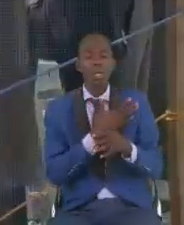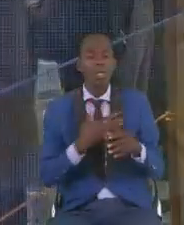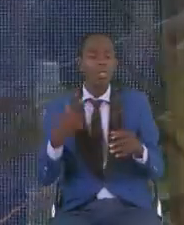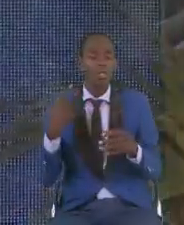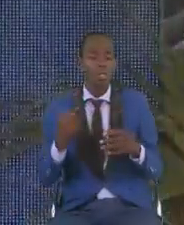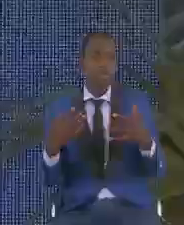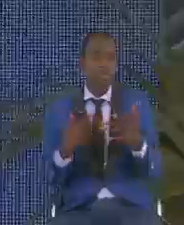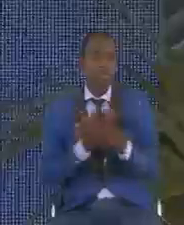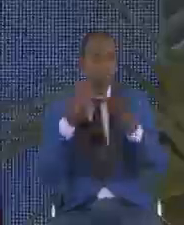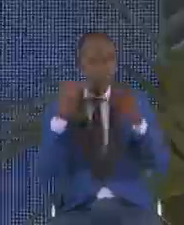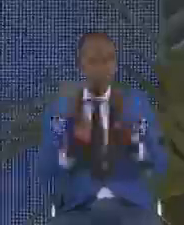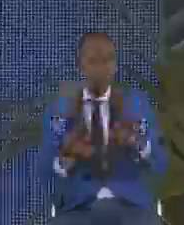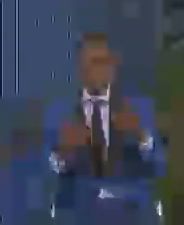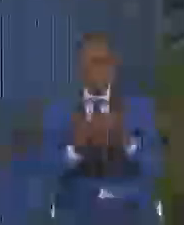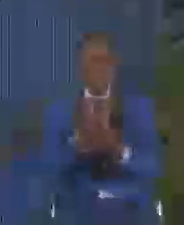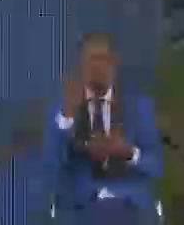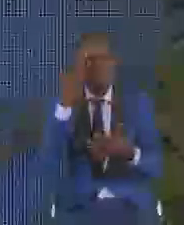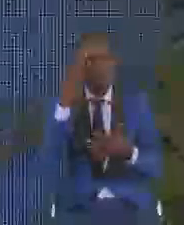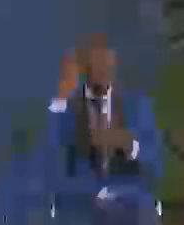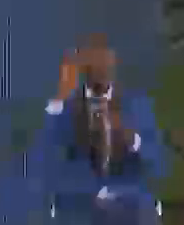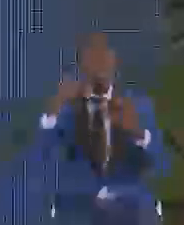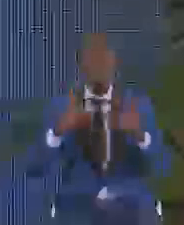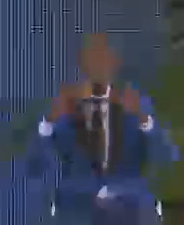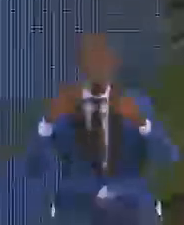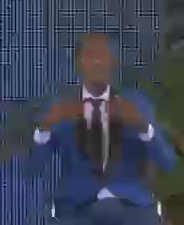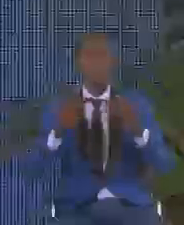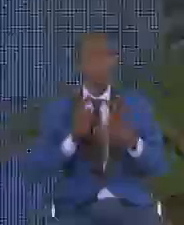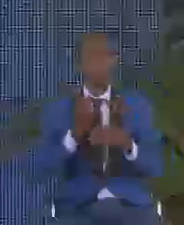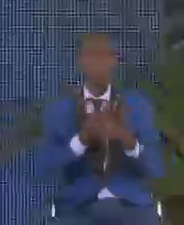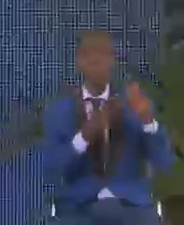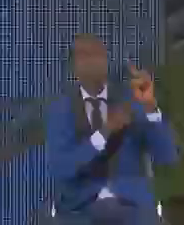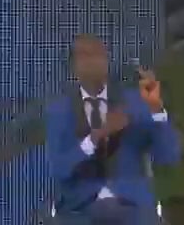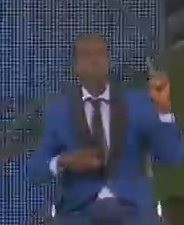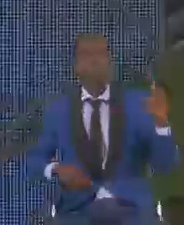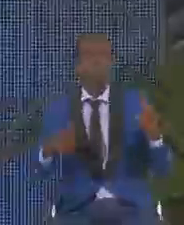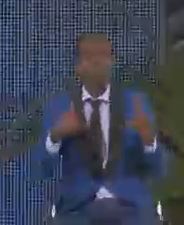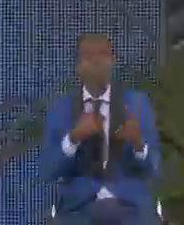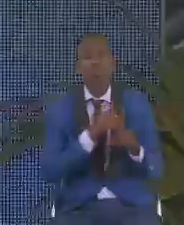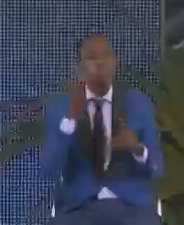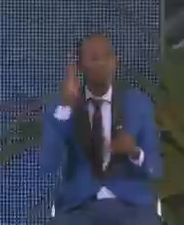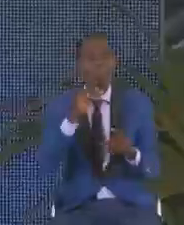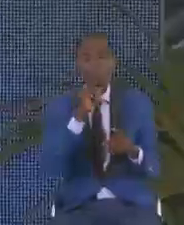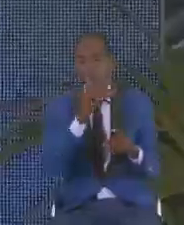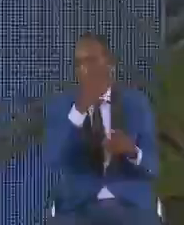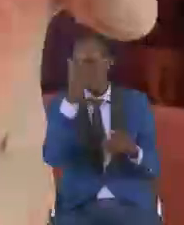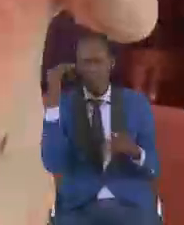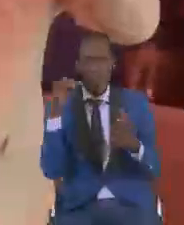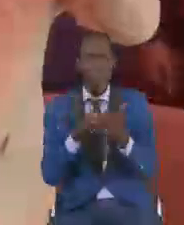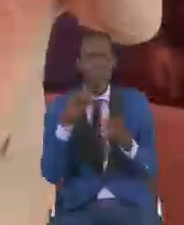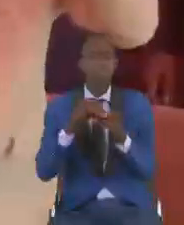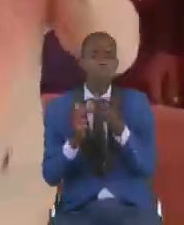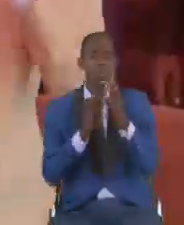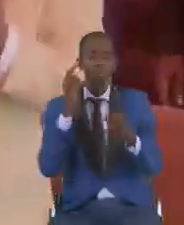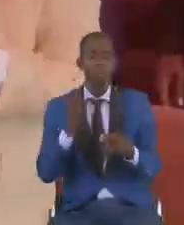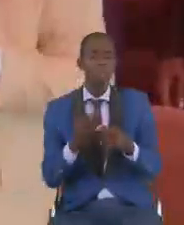strength, the new knowledge you have given us, Lord, we will not forget again in Jesus' name.